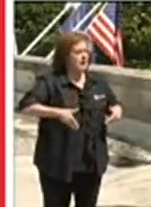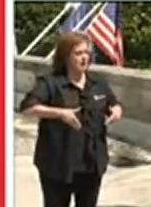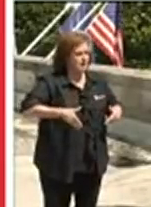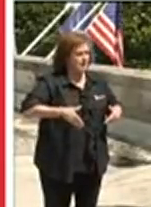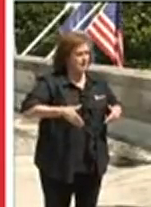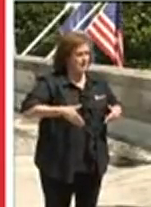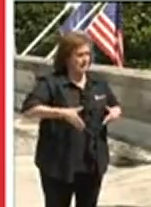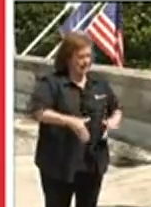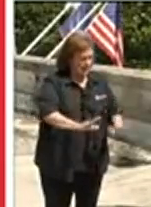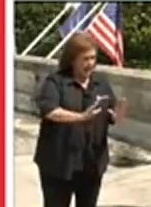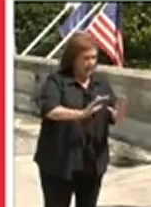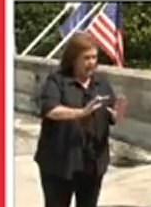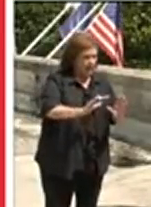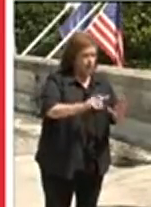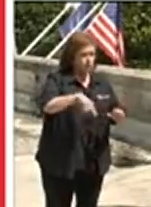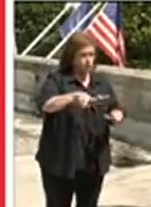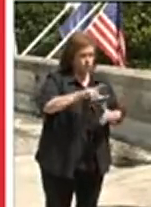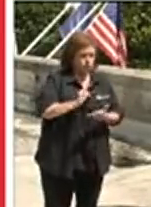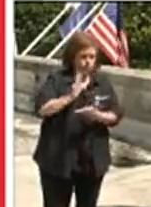trash.